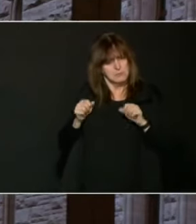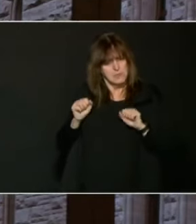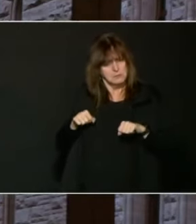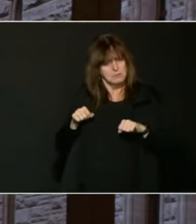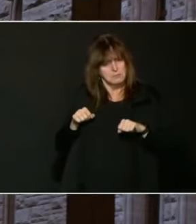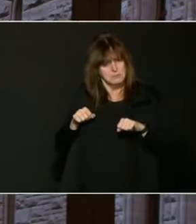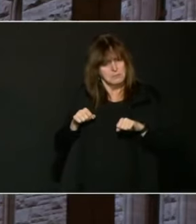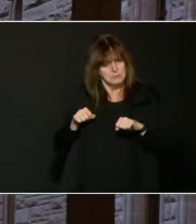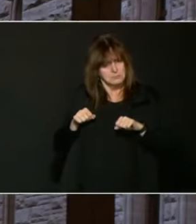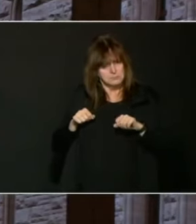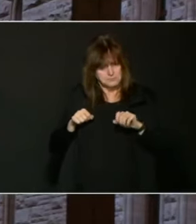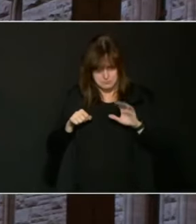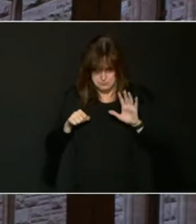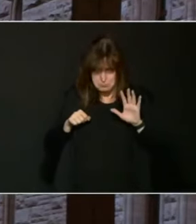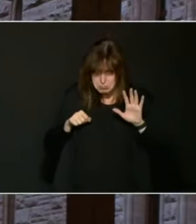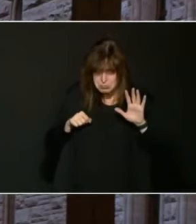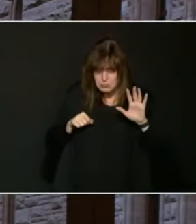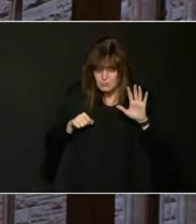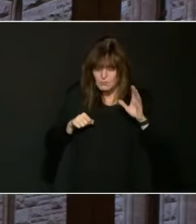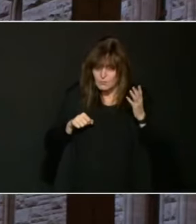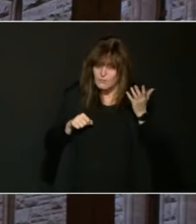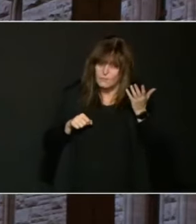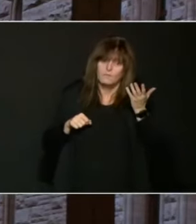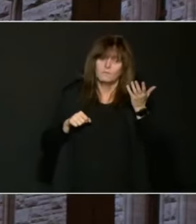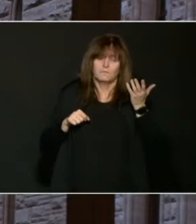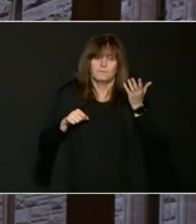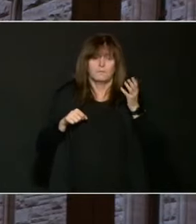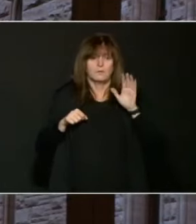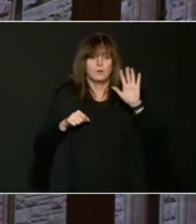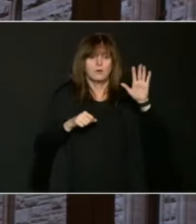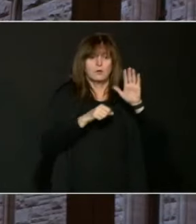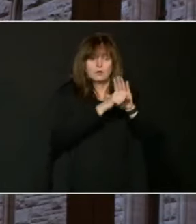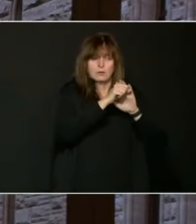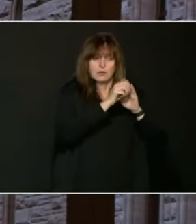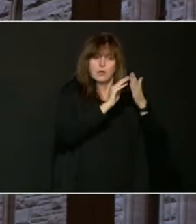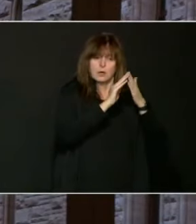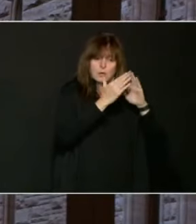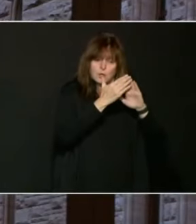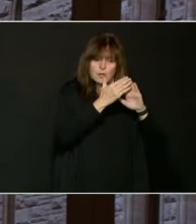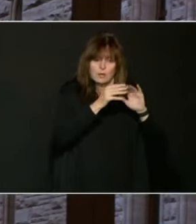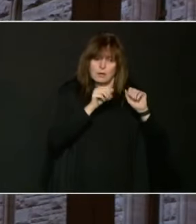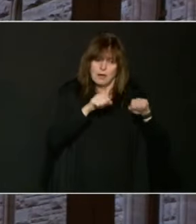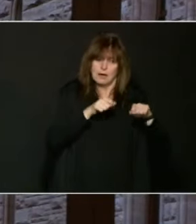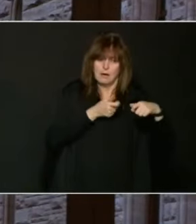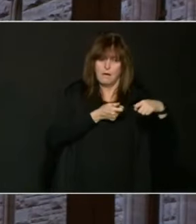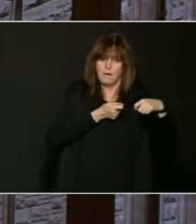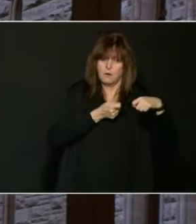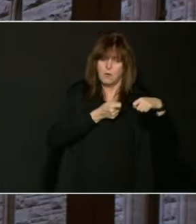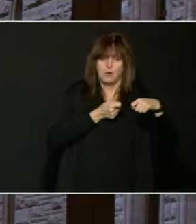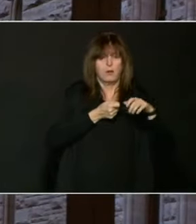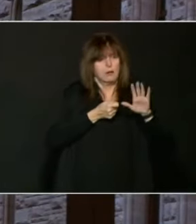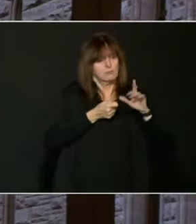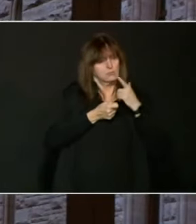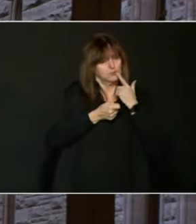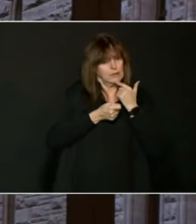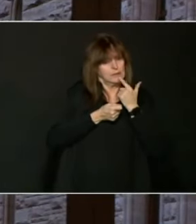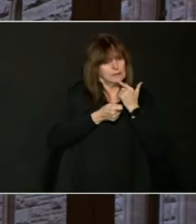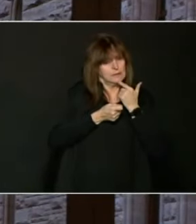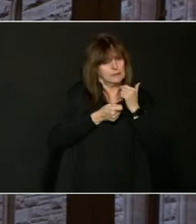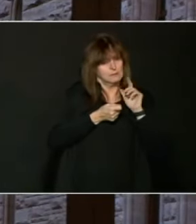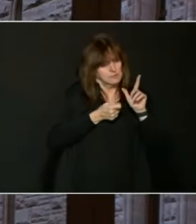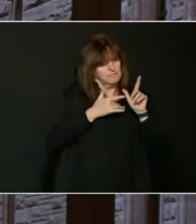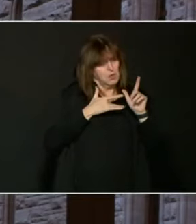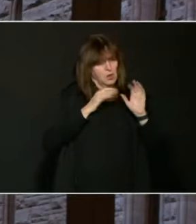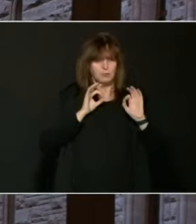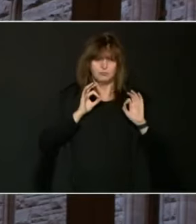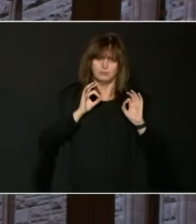definitely and strongly with his leadership in his community as well, that they could do okay with the red zone, those Steeles Avenue